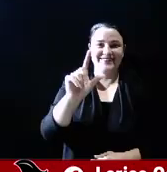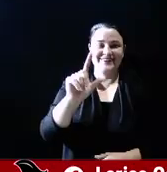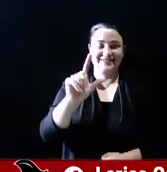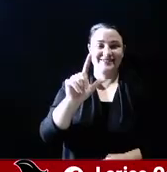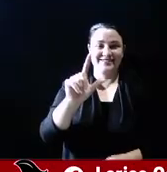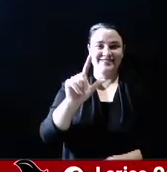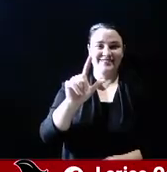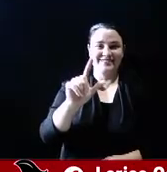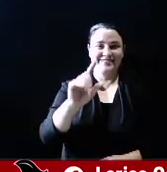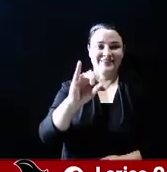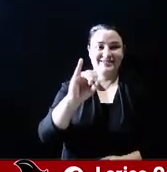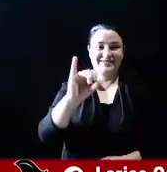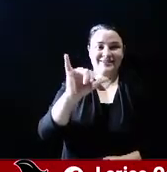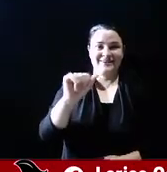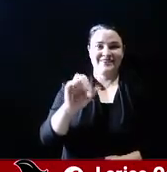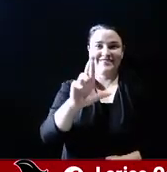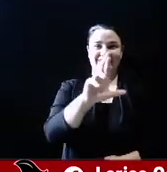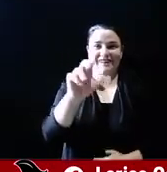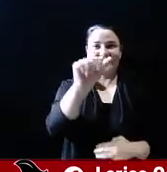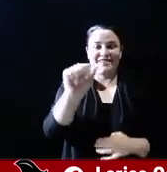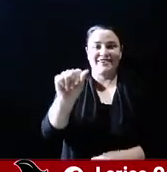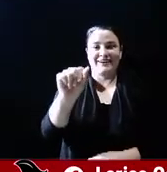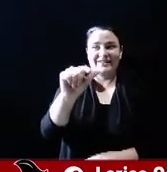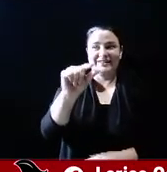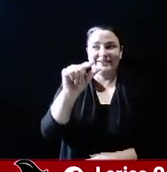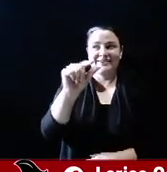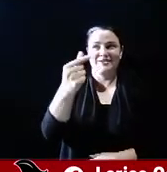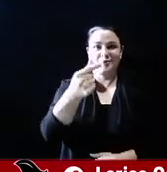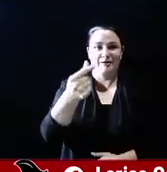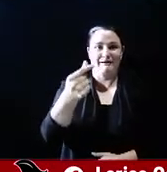Yara Emmanuel Rodriguez Garay.